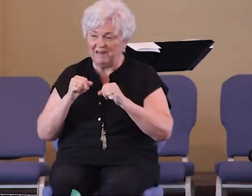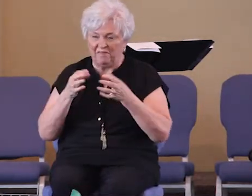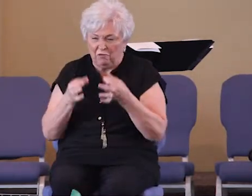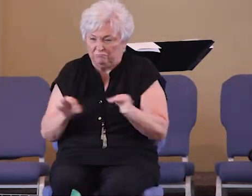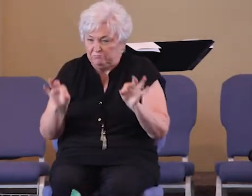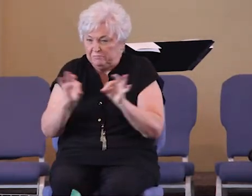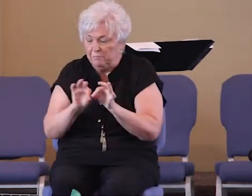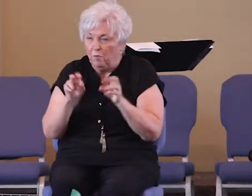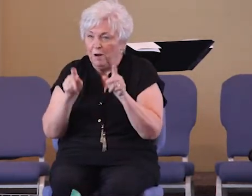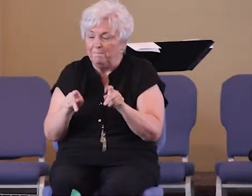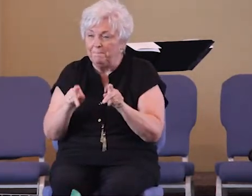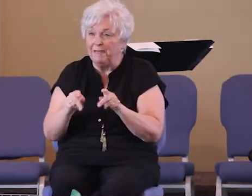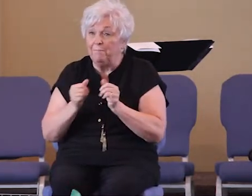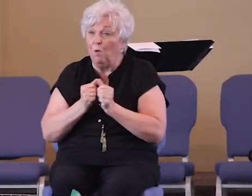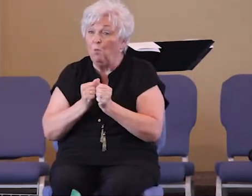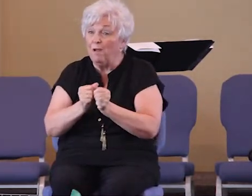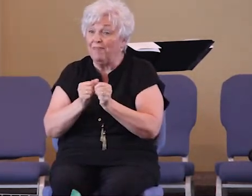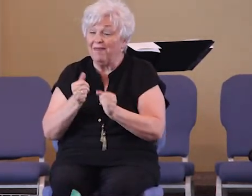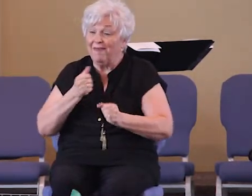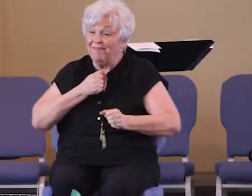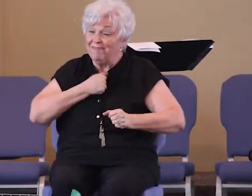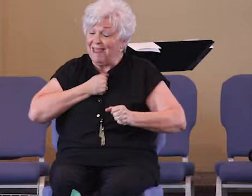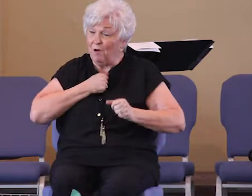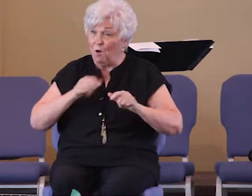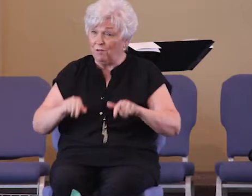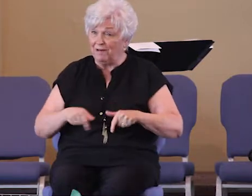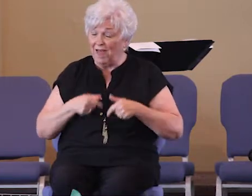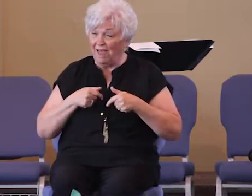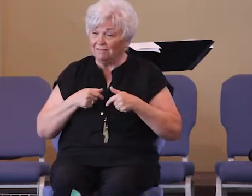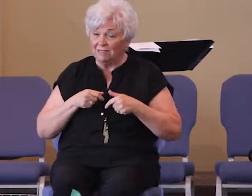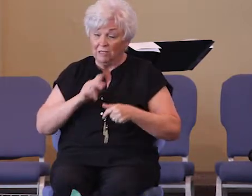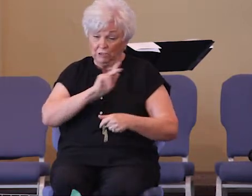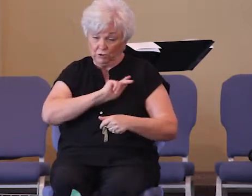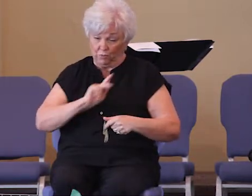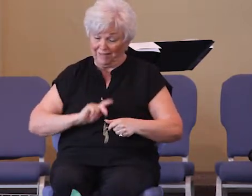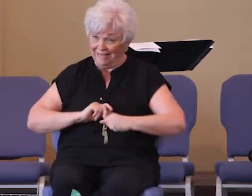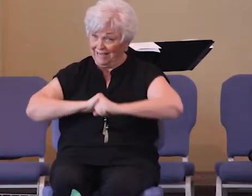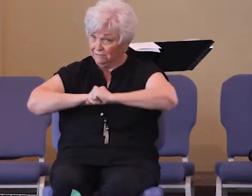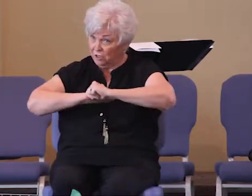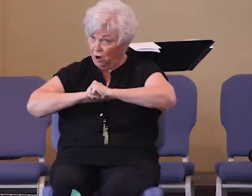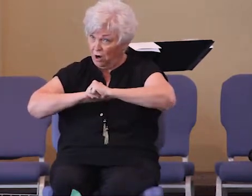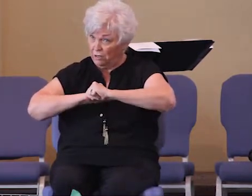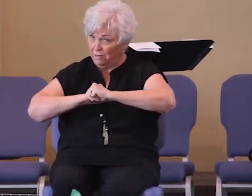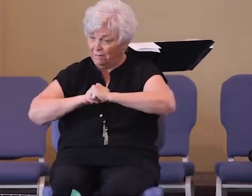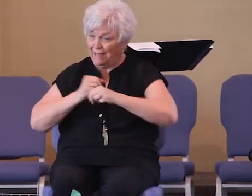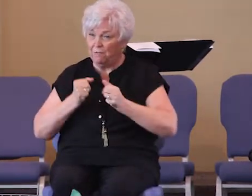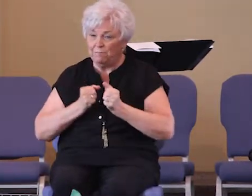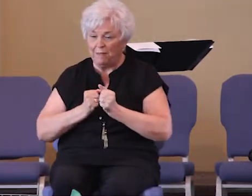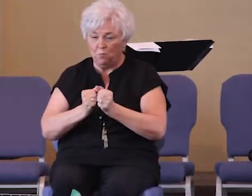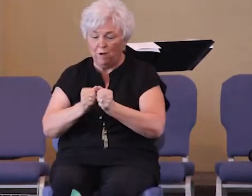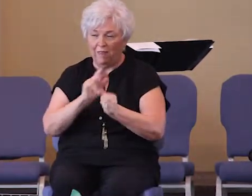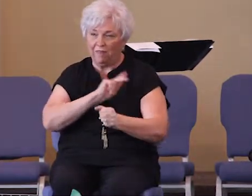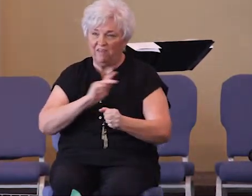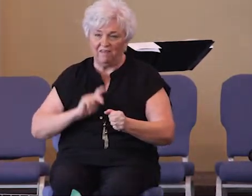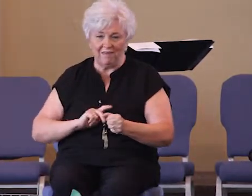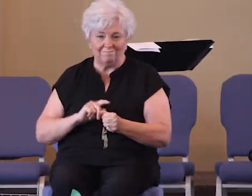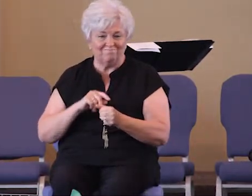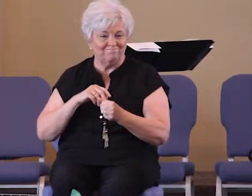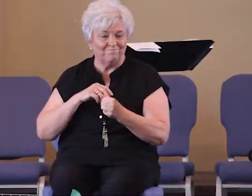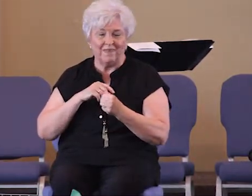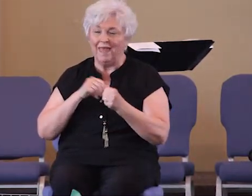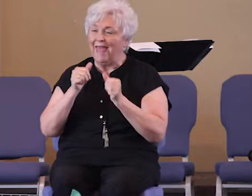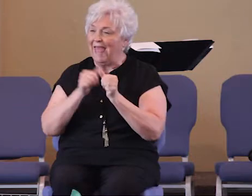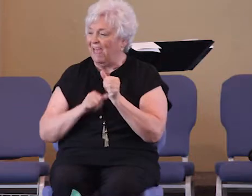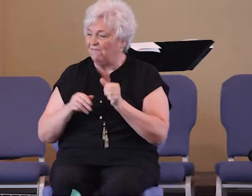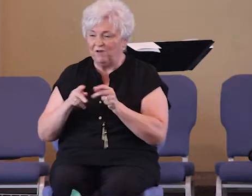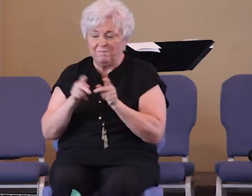lives if necessary. And so the king's guard, they would be with the king everywhere. And they would protect